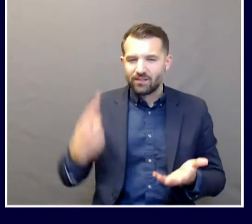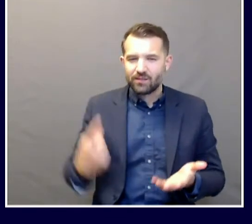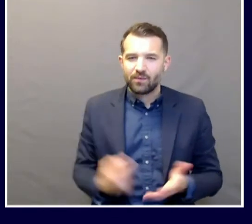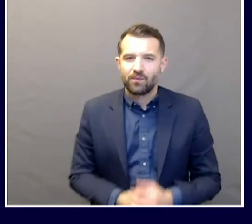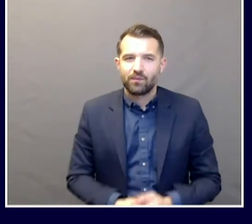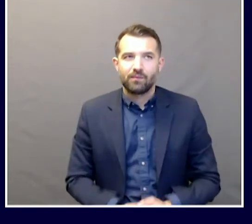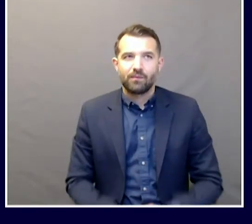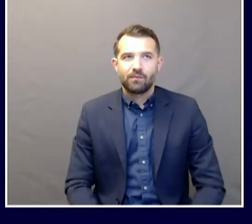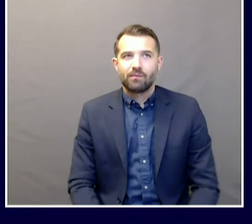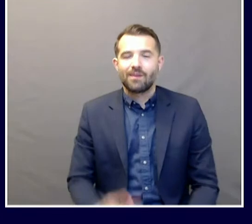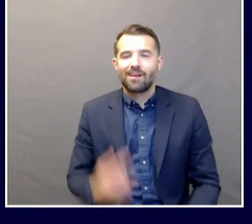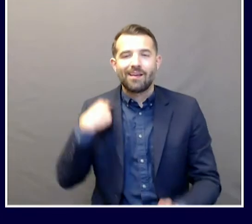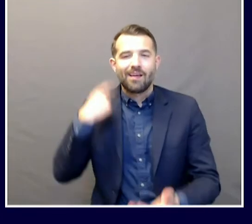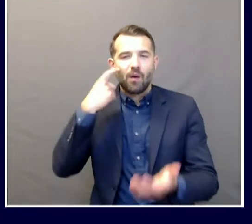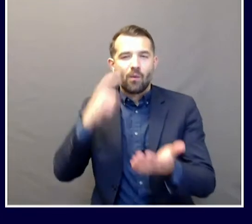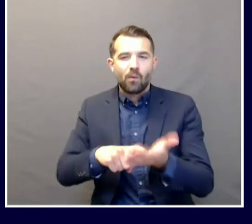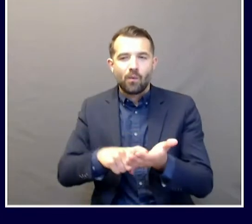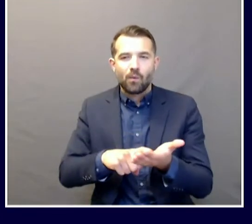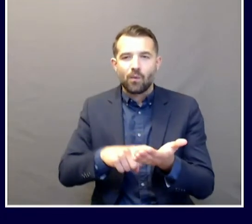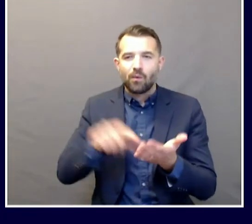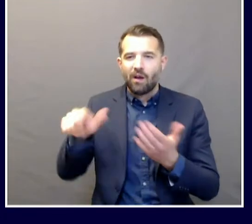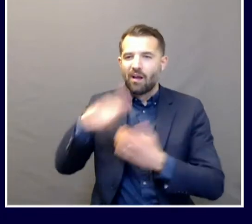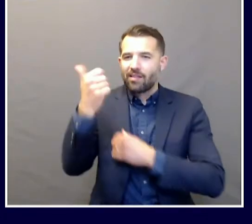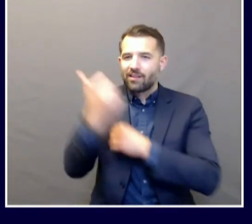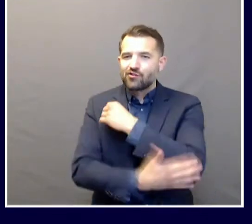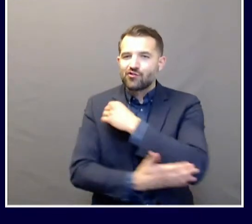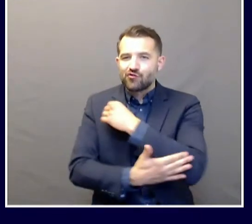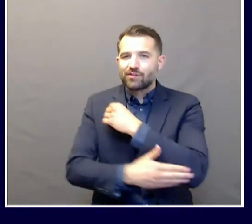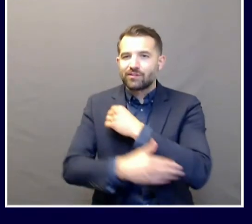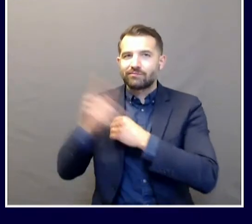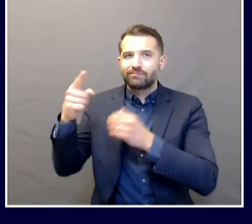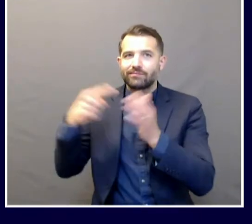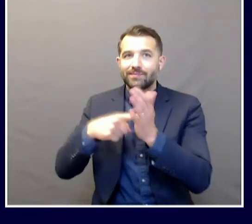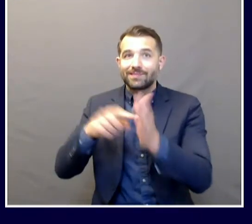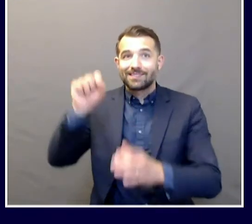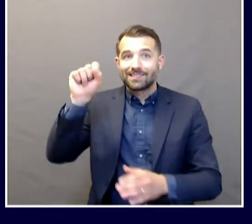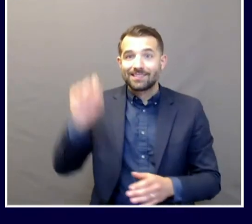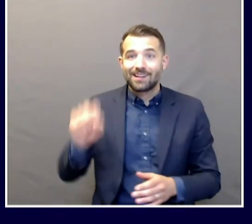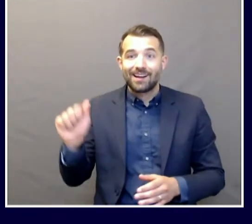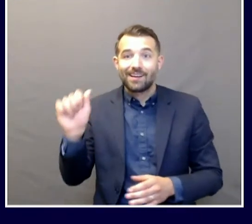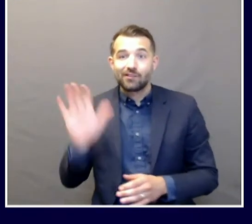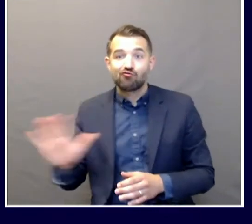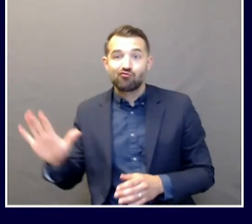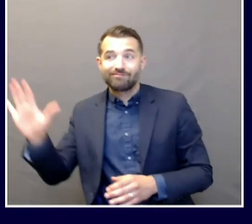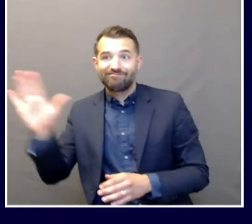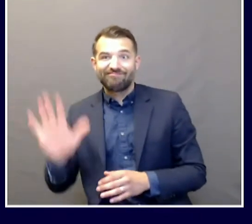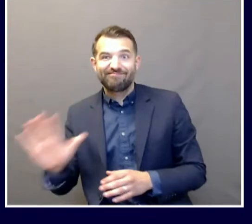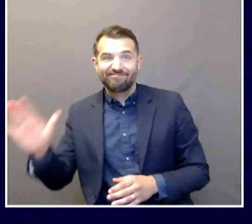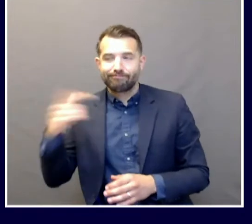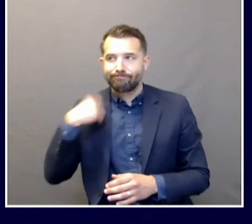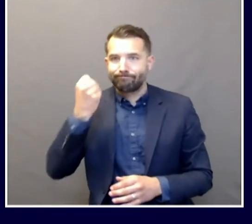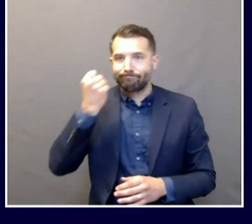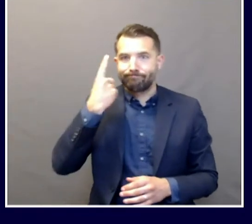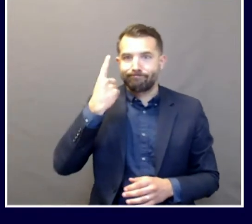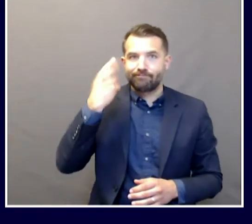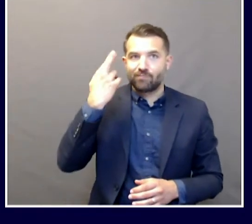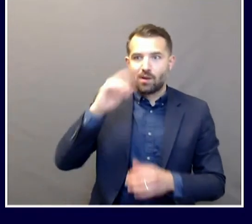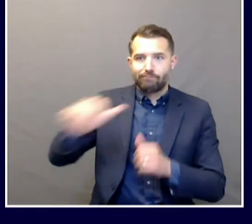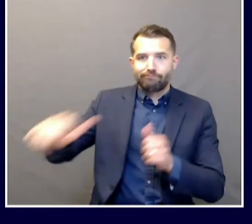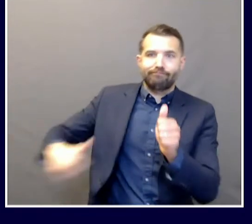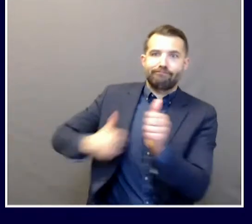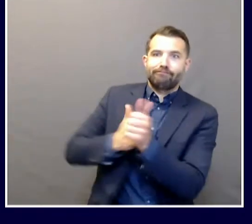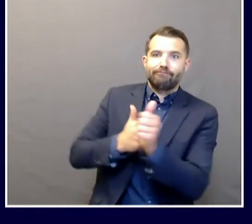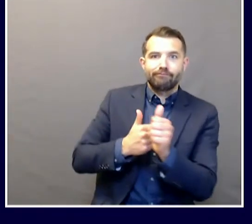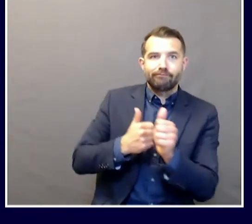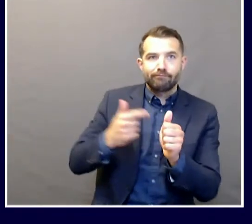being just the latest, there is definitely a logic to releasing the recipe. At the same time, it